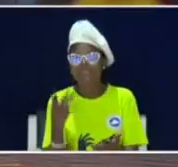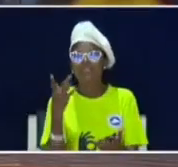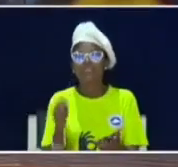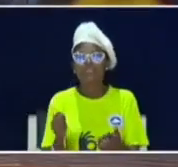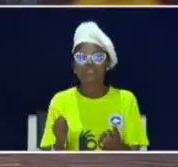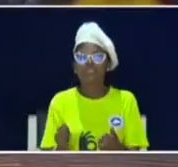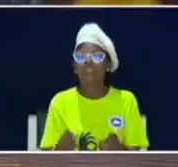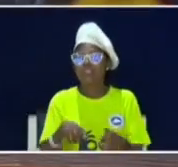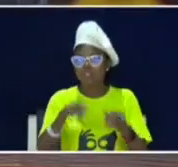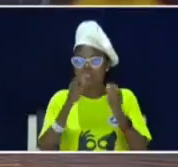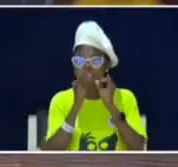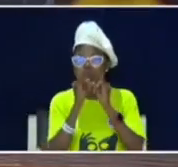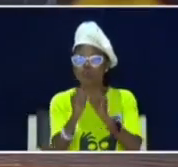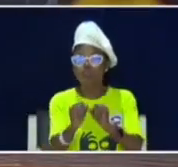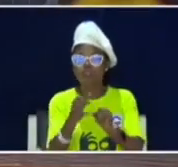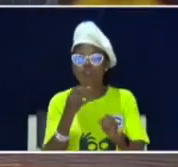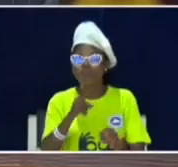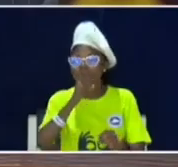about.